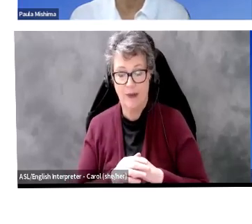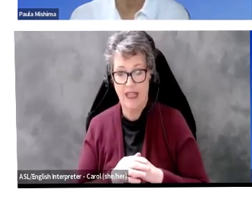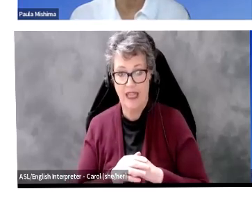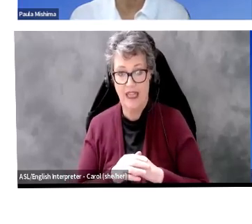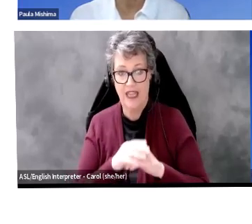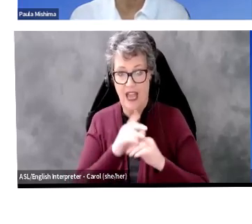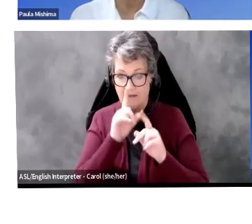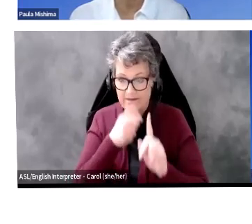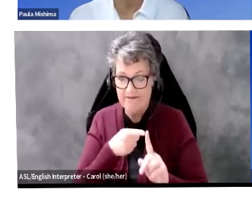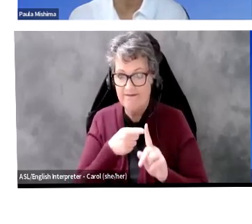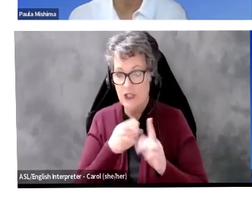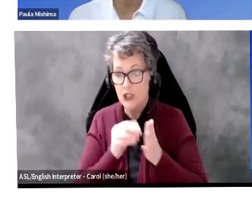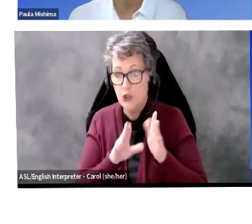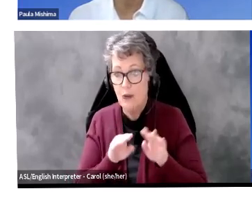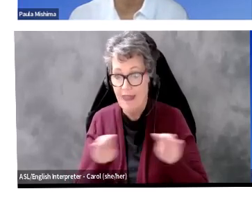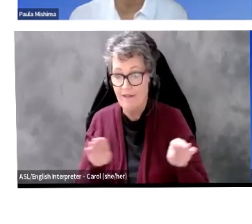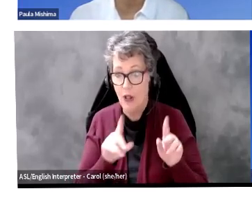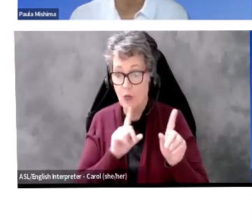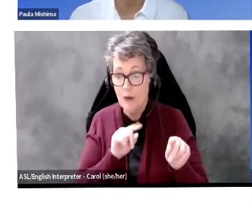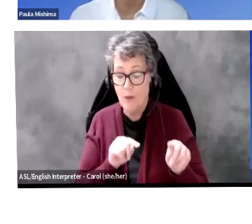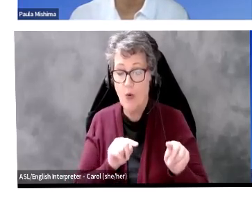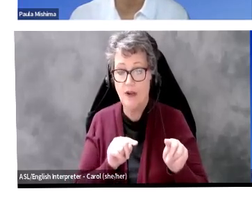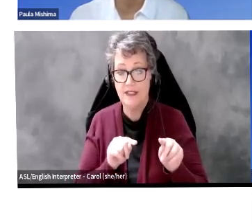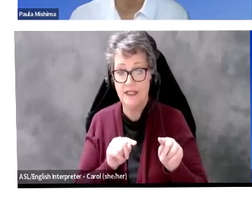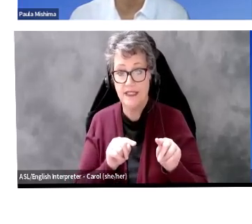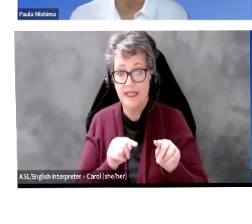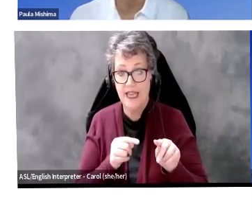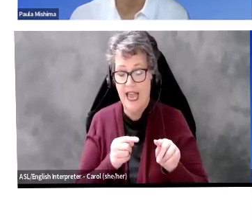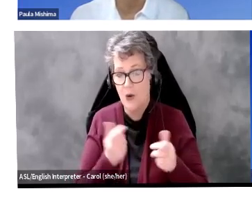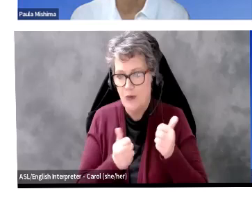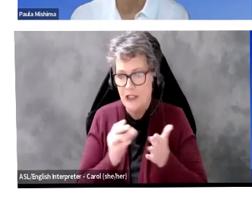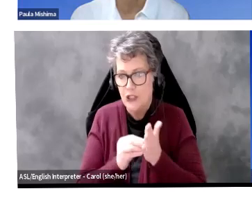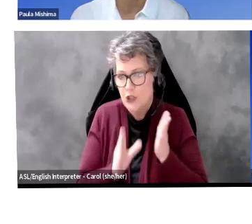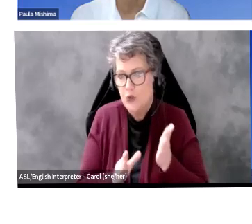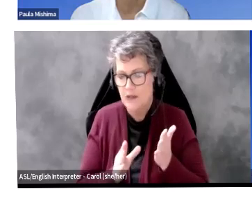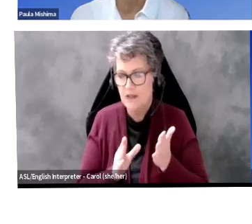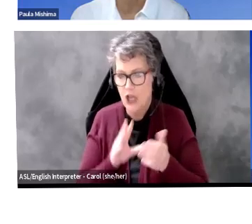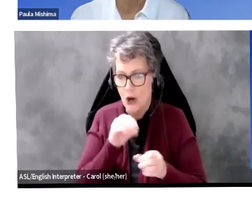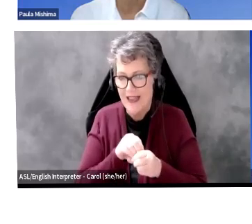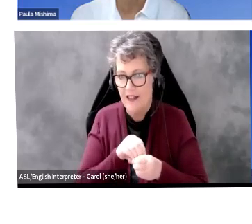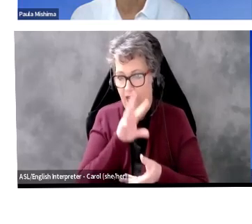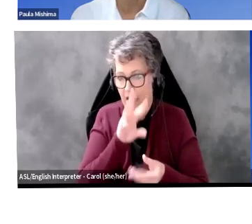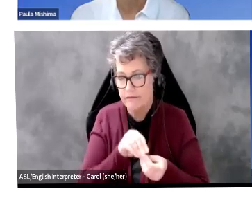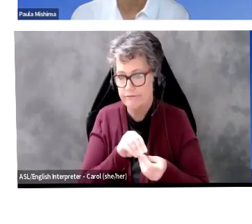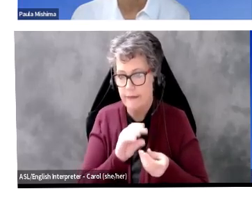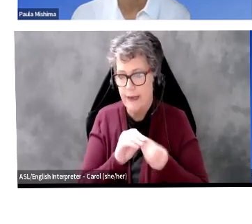level report, so you will see the students that make up those aggregate counts.